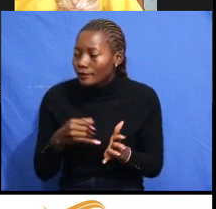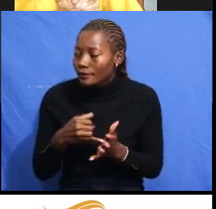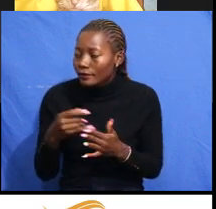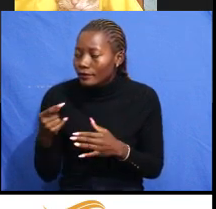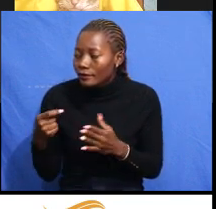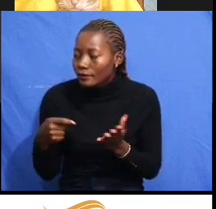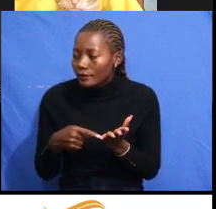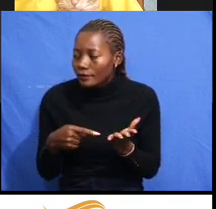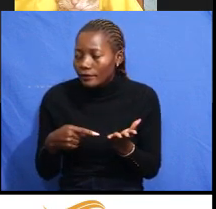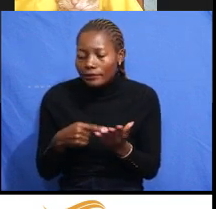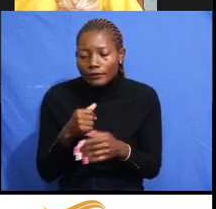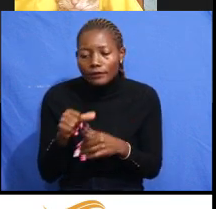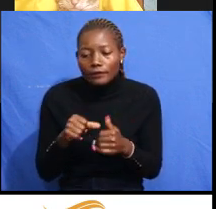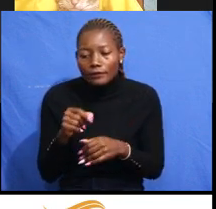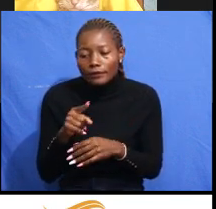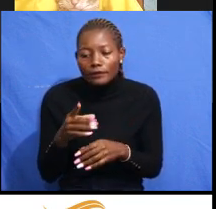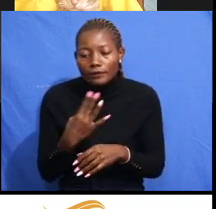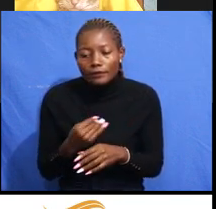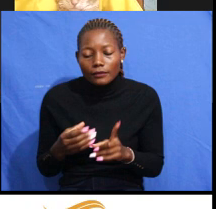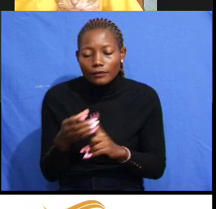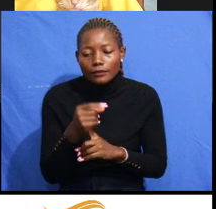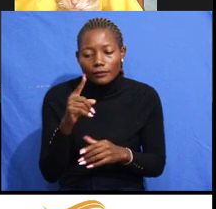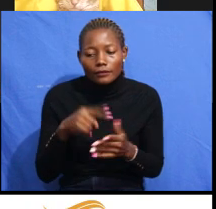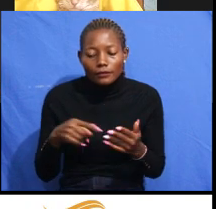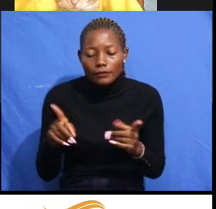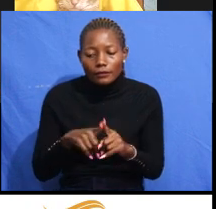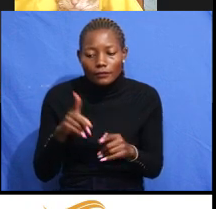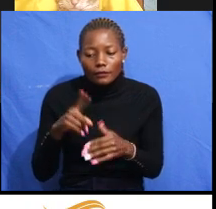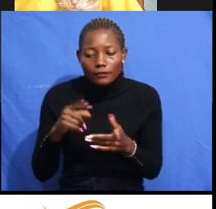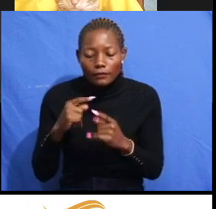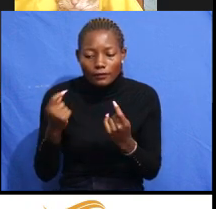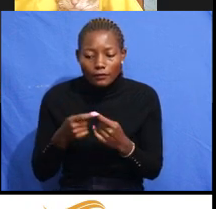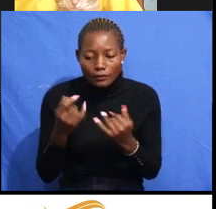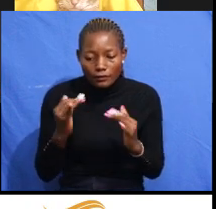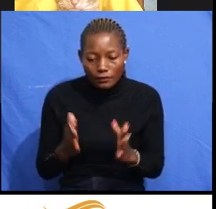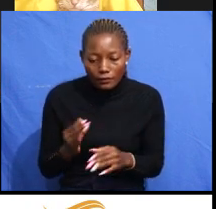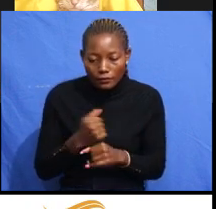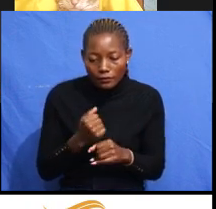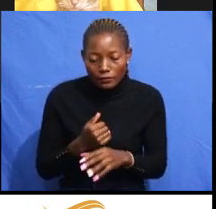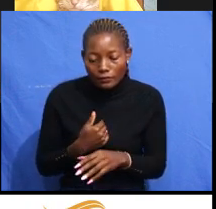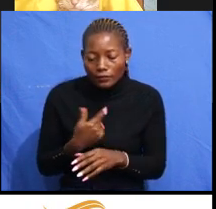terms of what do you want to achieve, what type of players do you have, what have you been doing